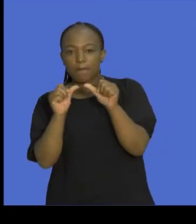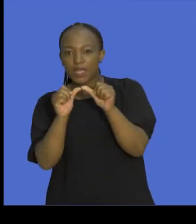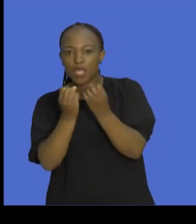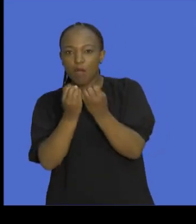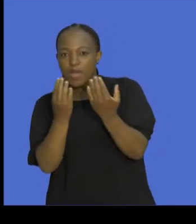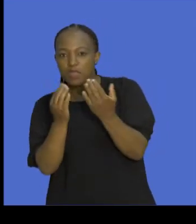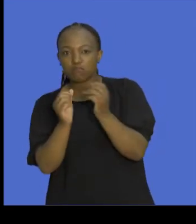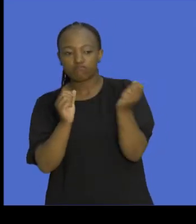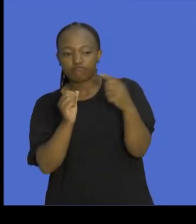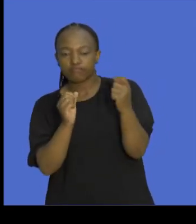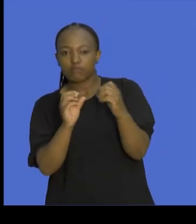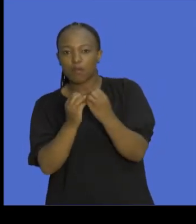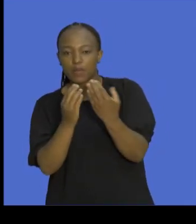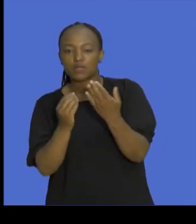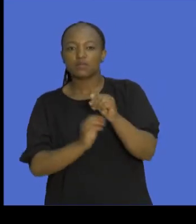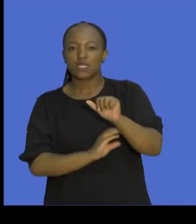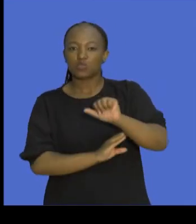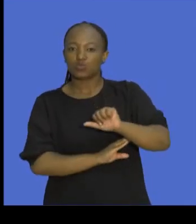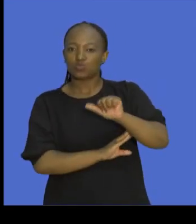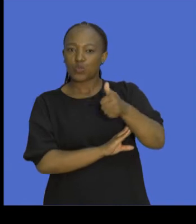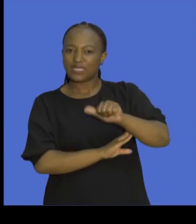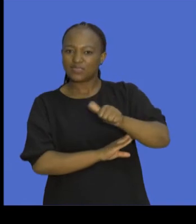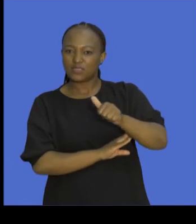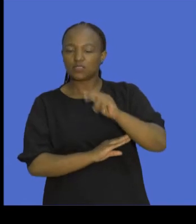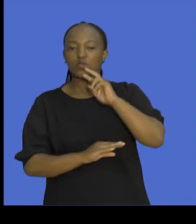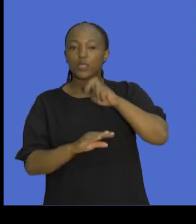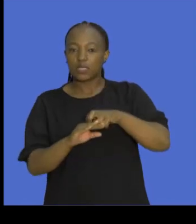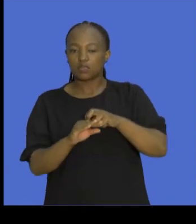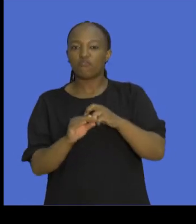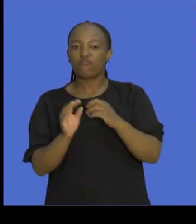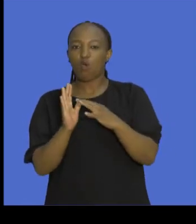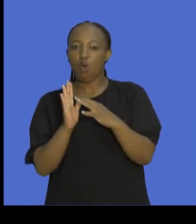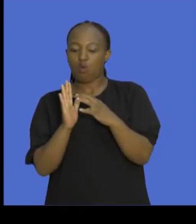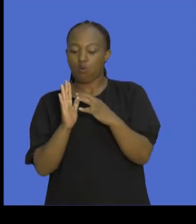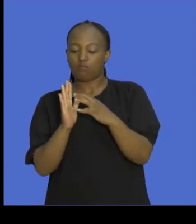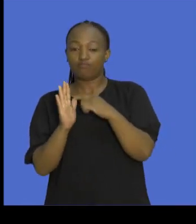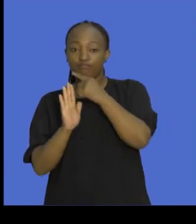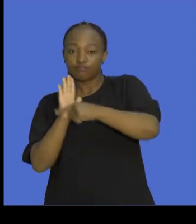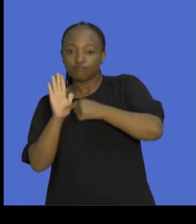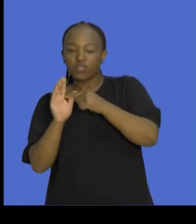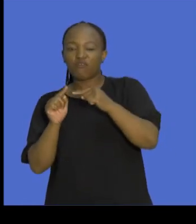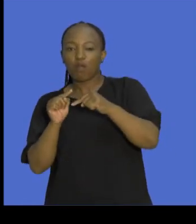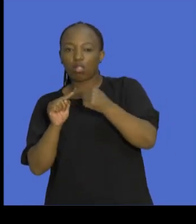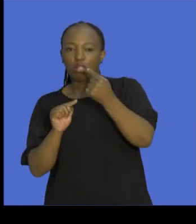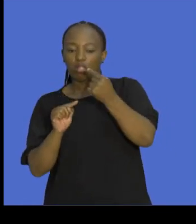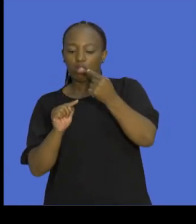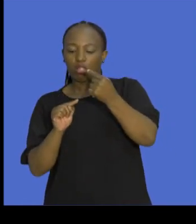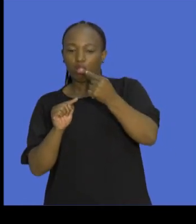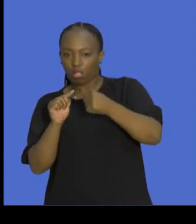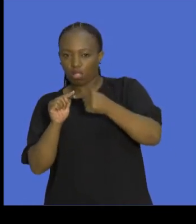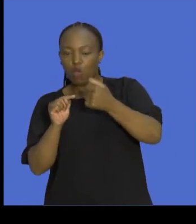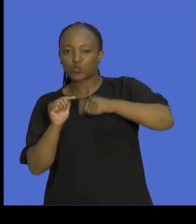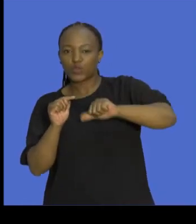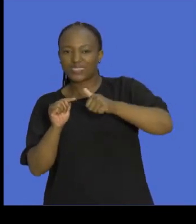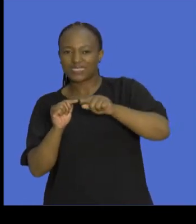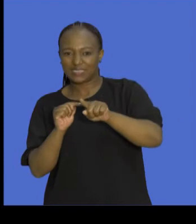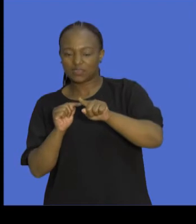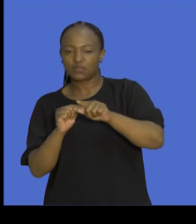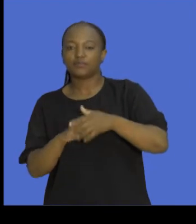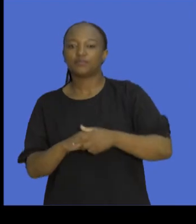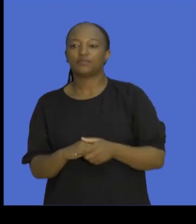passes through a point per second. We need a switch to complete or break the circuit. And then we also need a voltmeter, okay, to